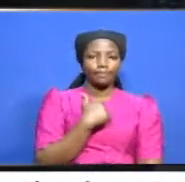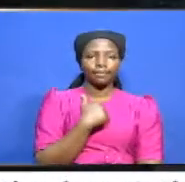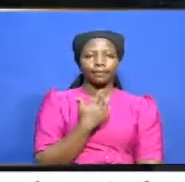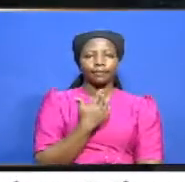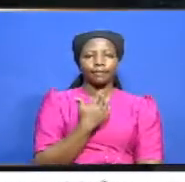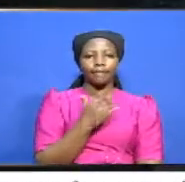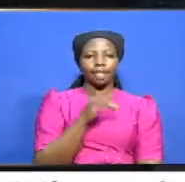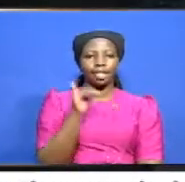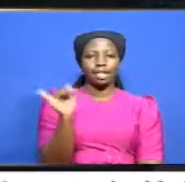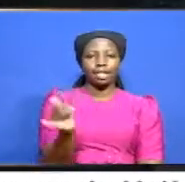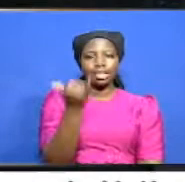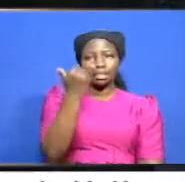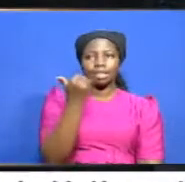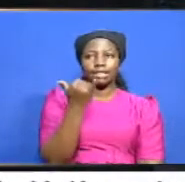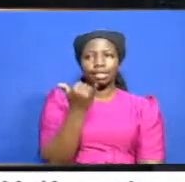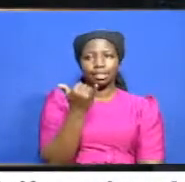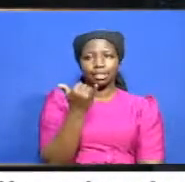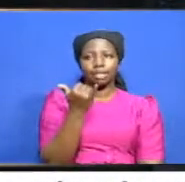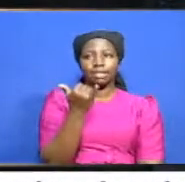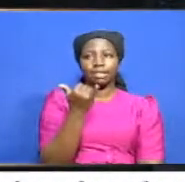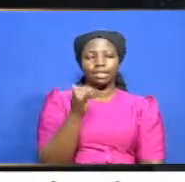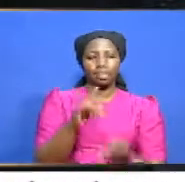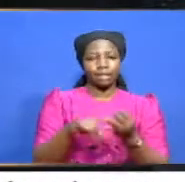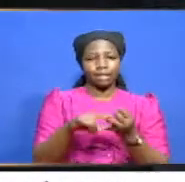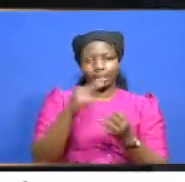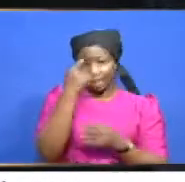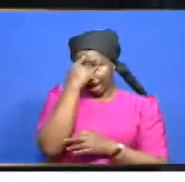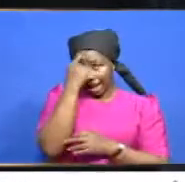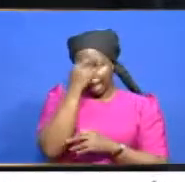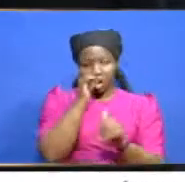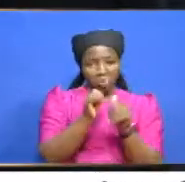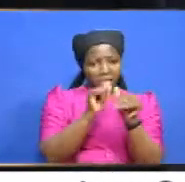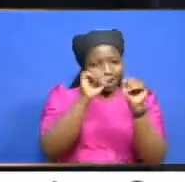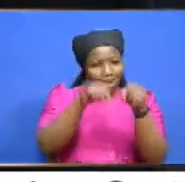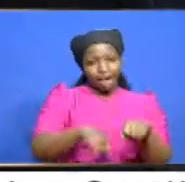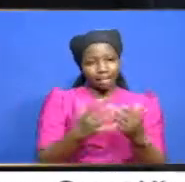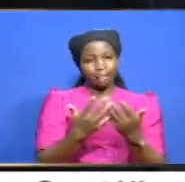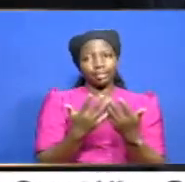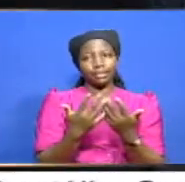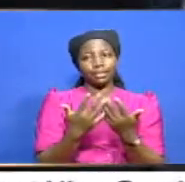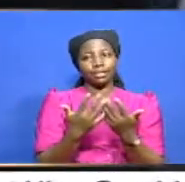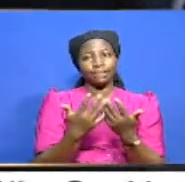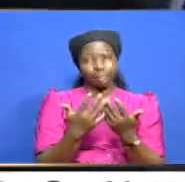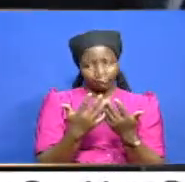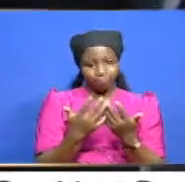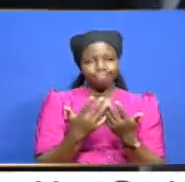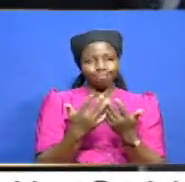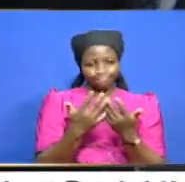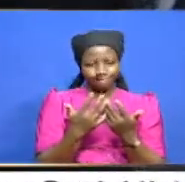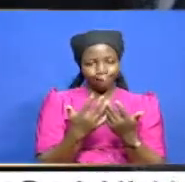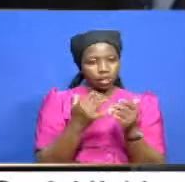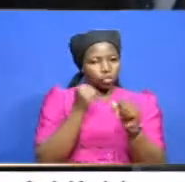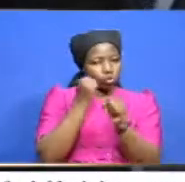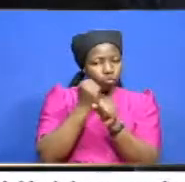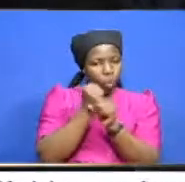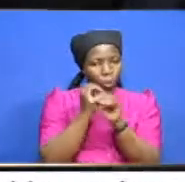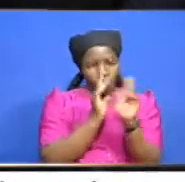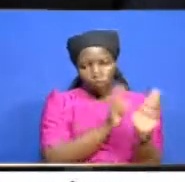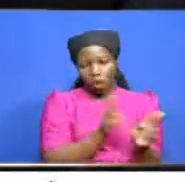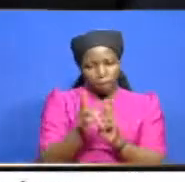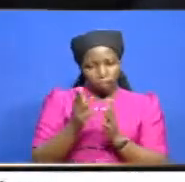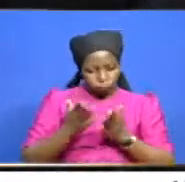Isli Health Center, Ngara Health Centers, which are able to take up some of the deliveries, normal deliveries,